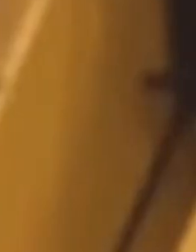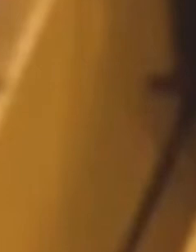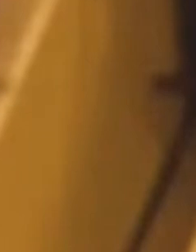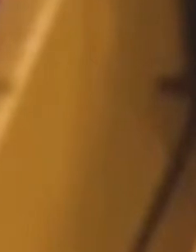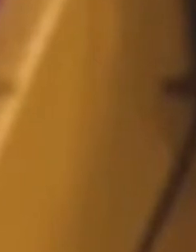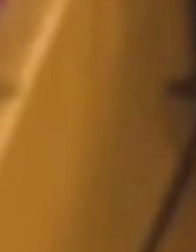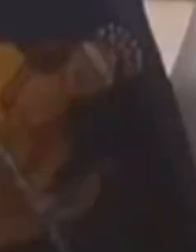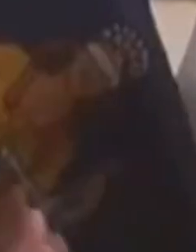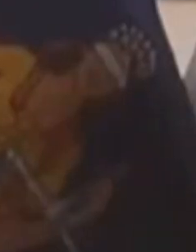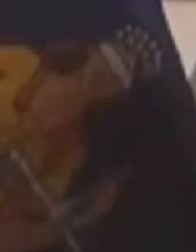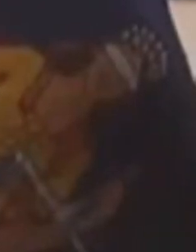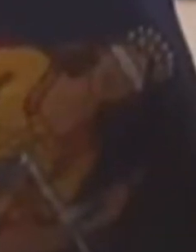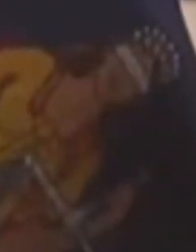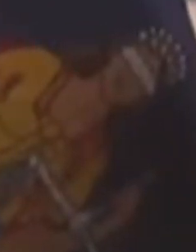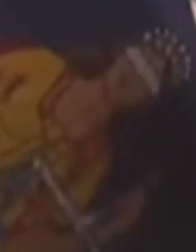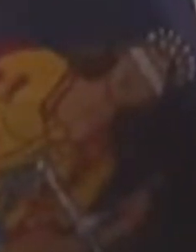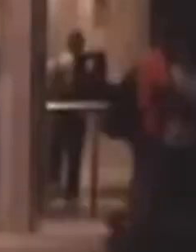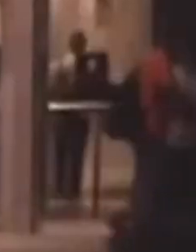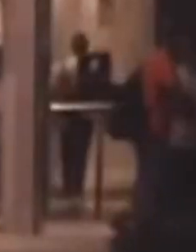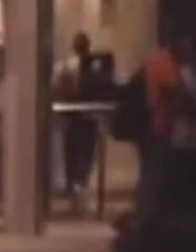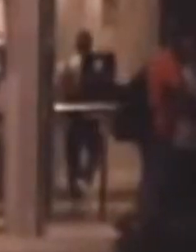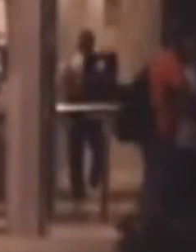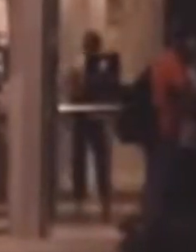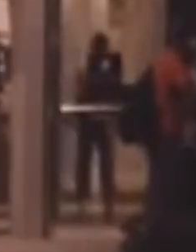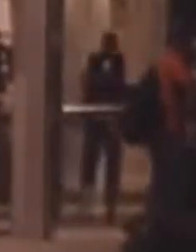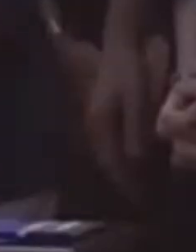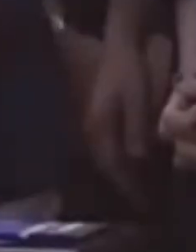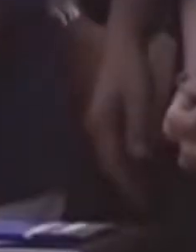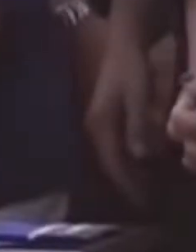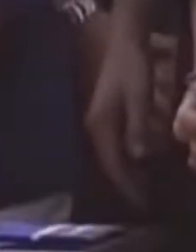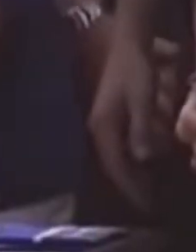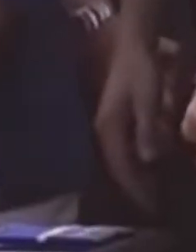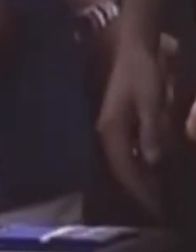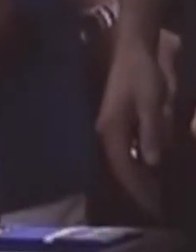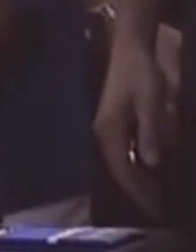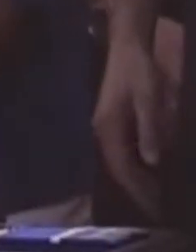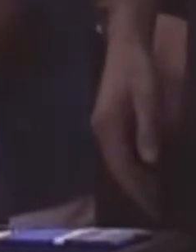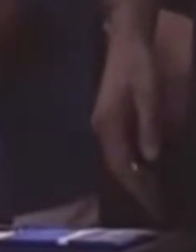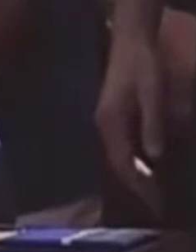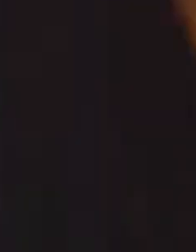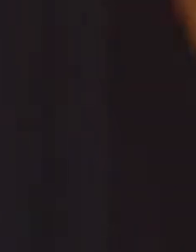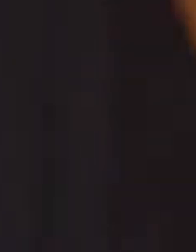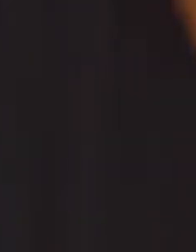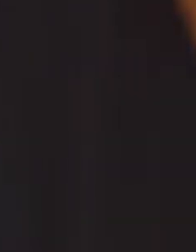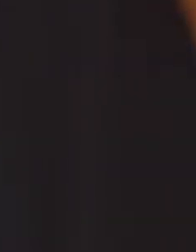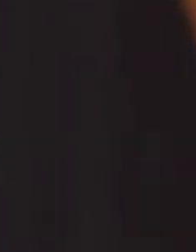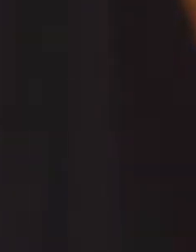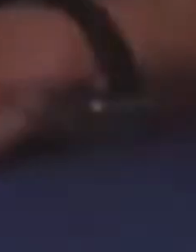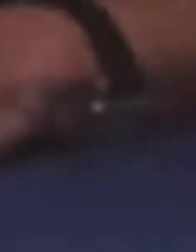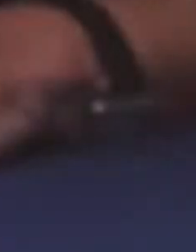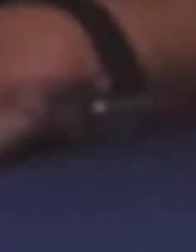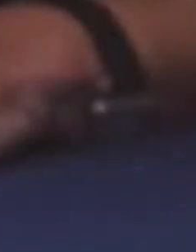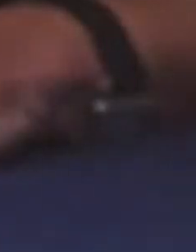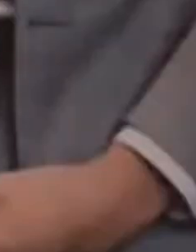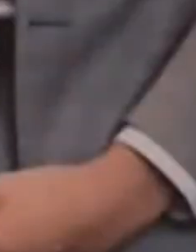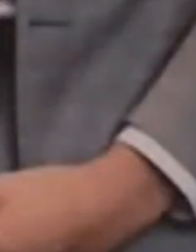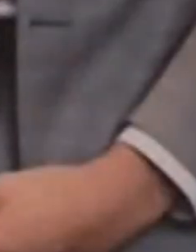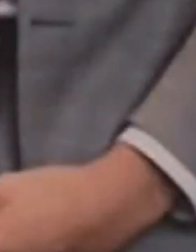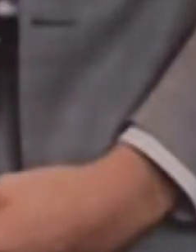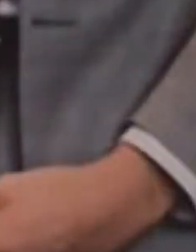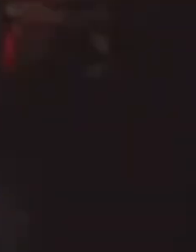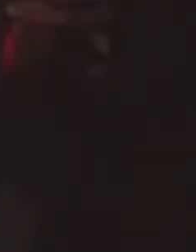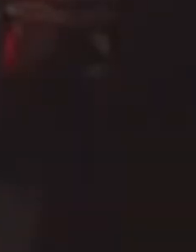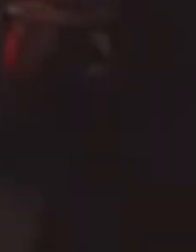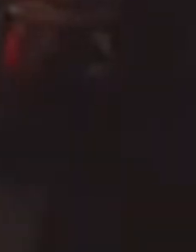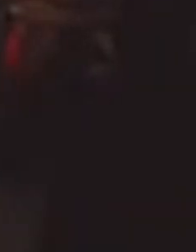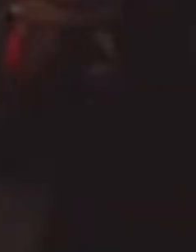State. She is stepping up into this new role, and she means business. Since taking office, Kathy Hochul has signed over